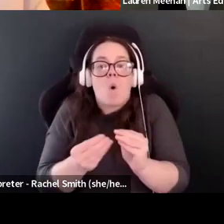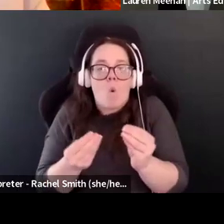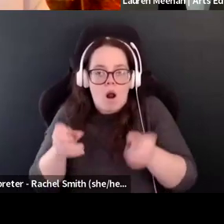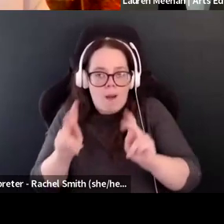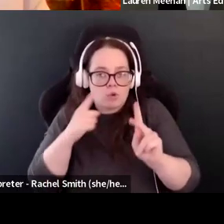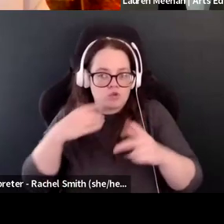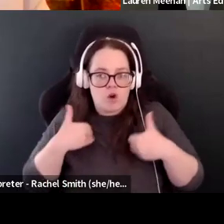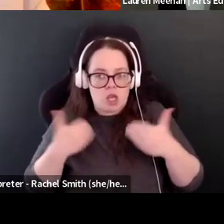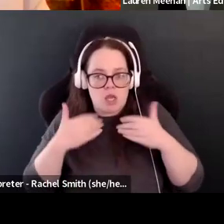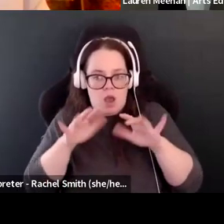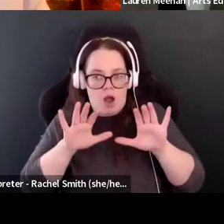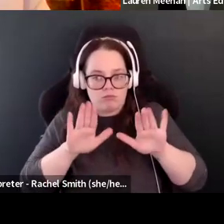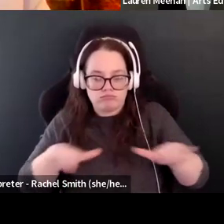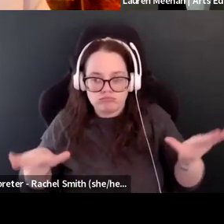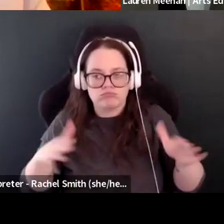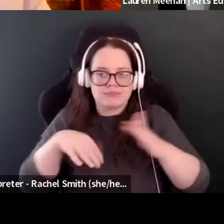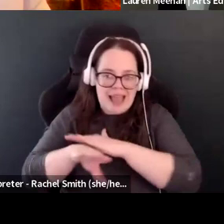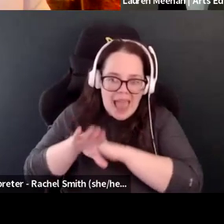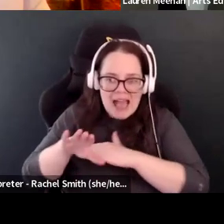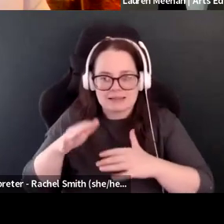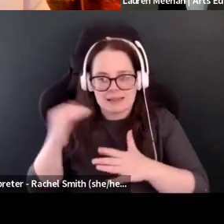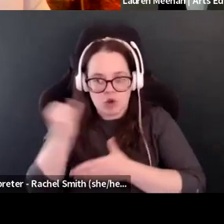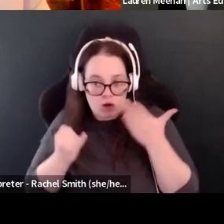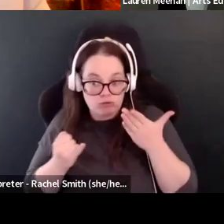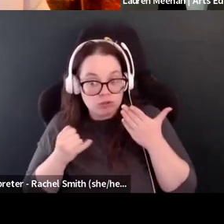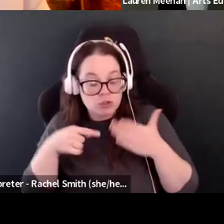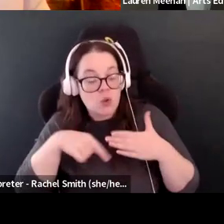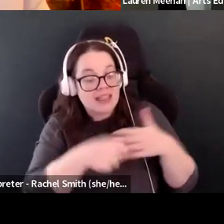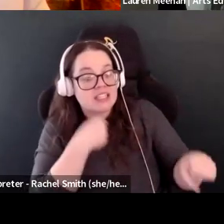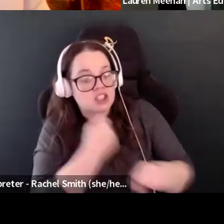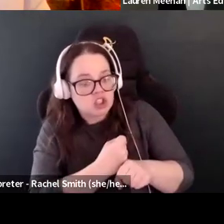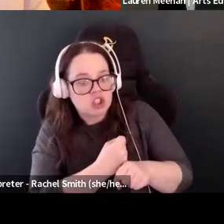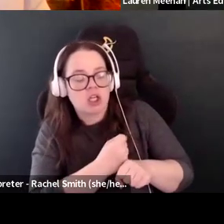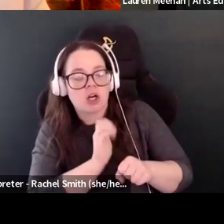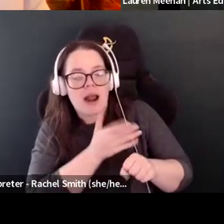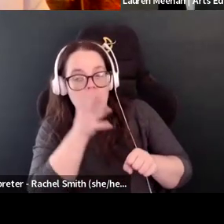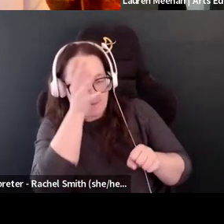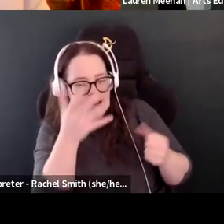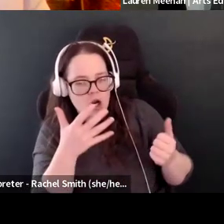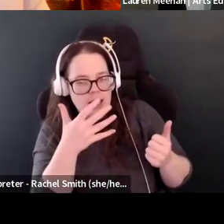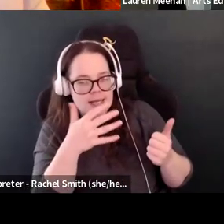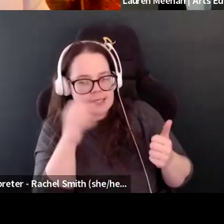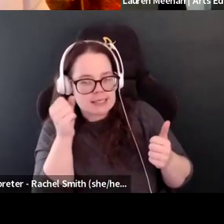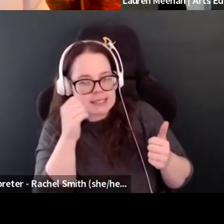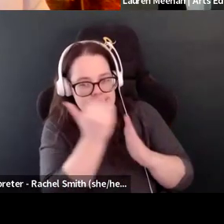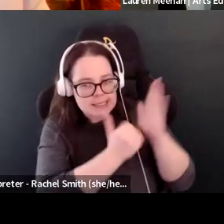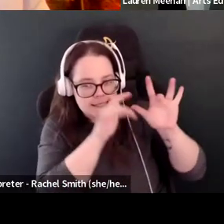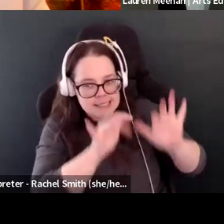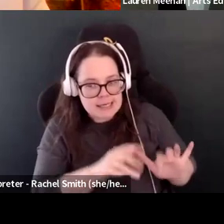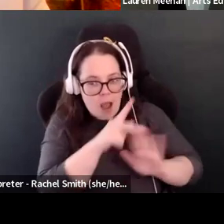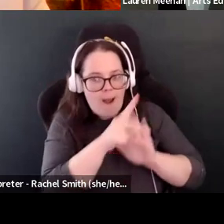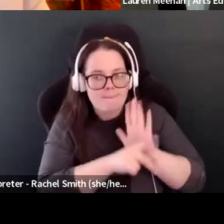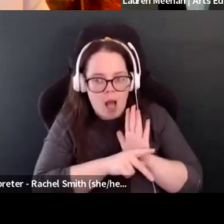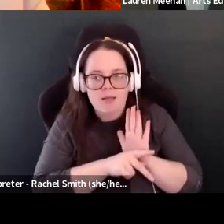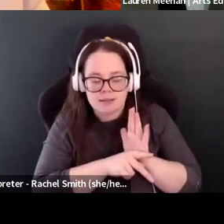And so this year, our parents put together a policy brief, which is not yet on the website, but will be soon, where they really looked at